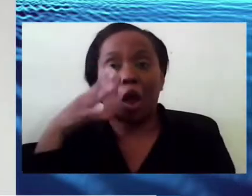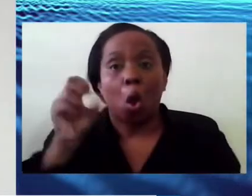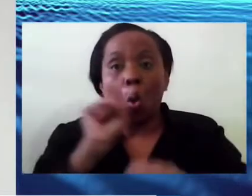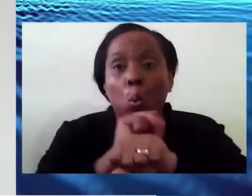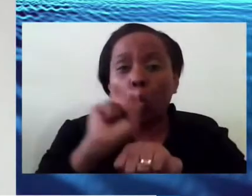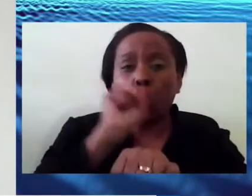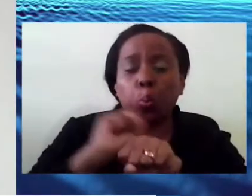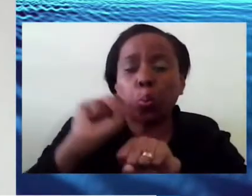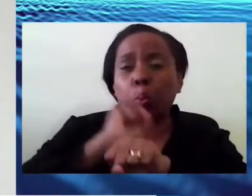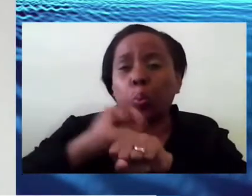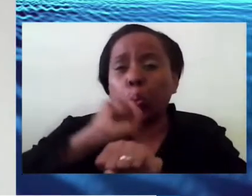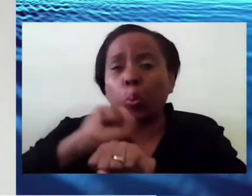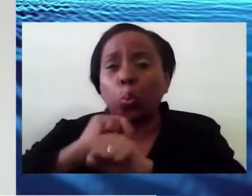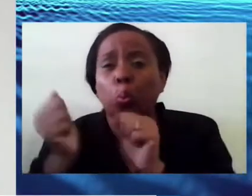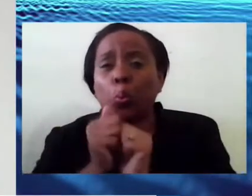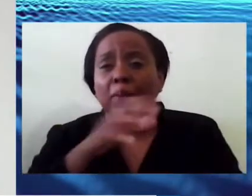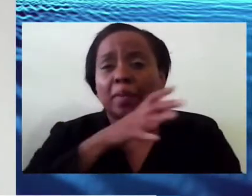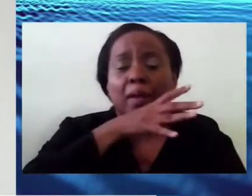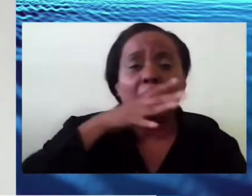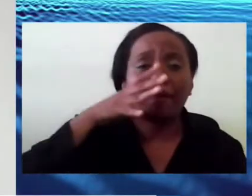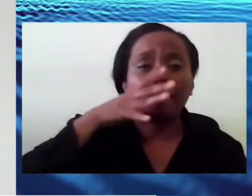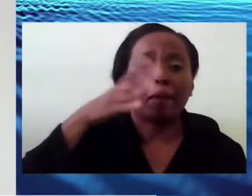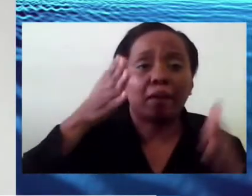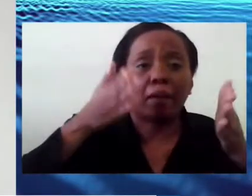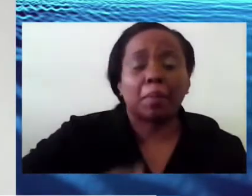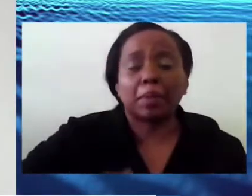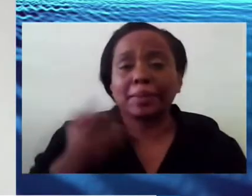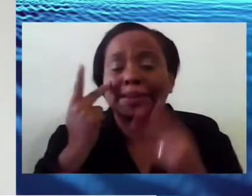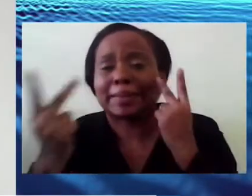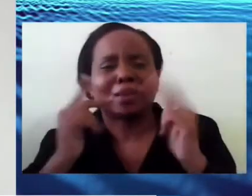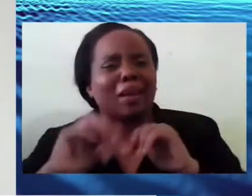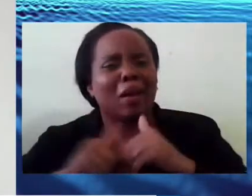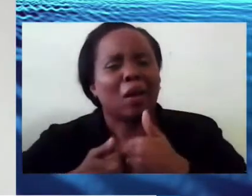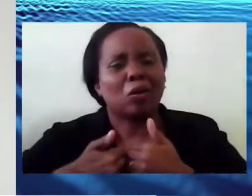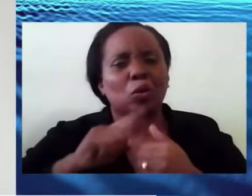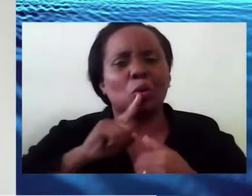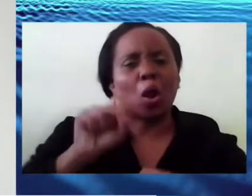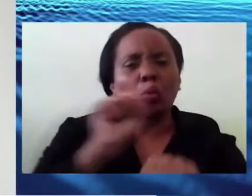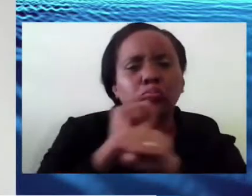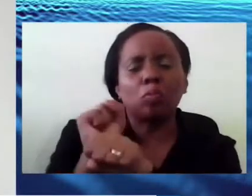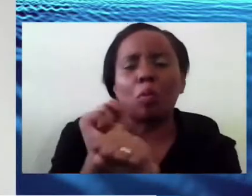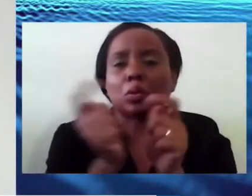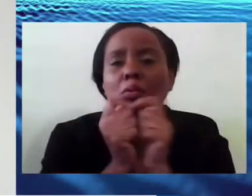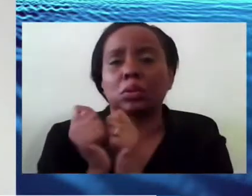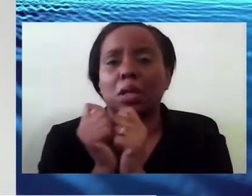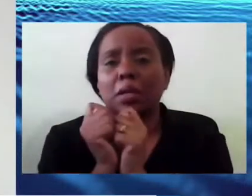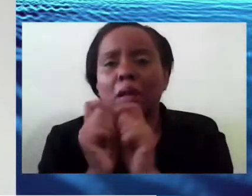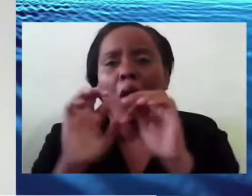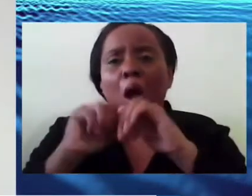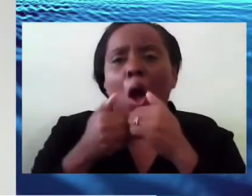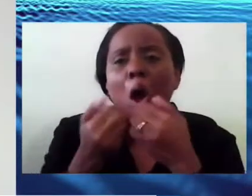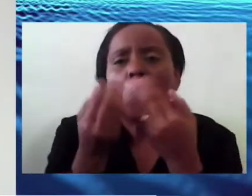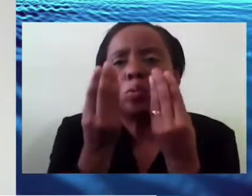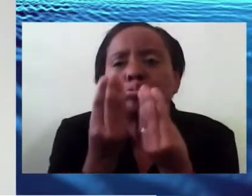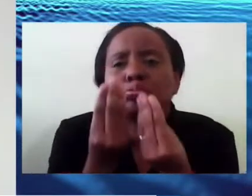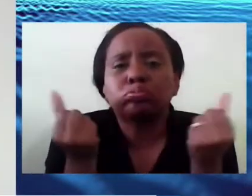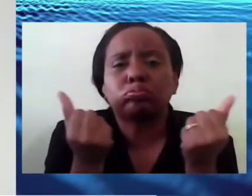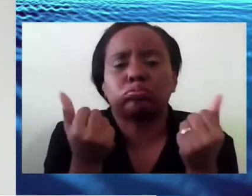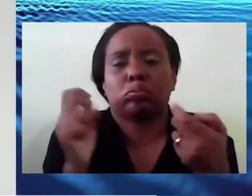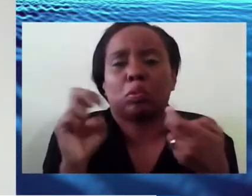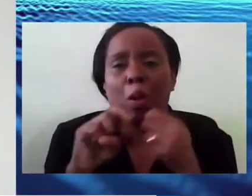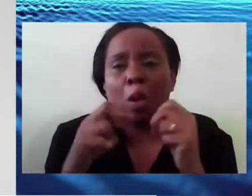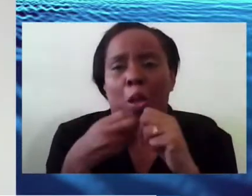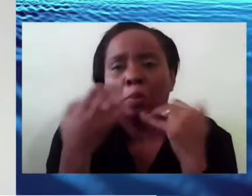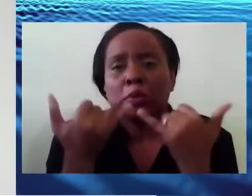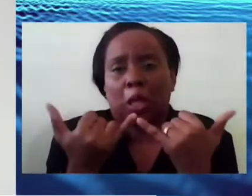farmers and the agricultural societies to try and see how best we can work together to address the challenges that we're now faced